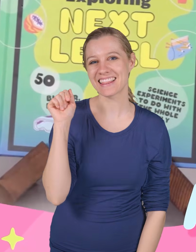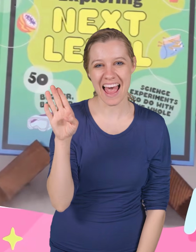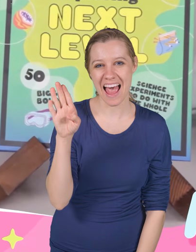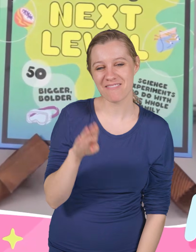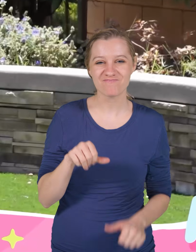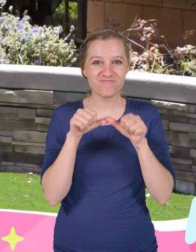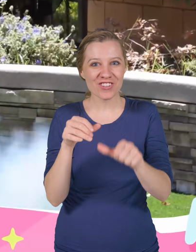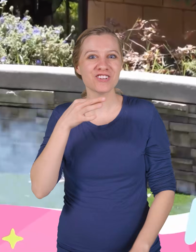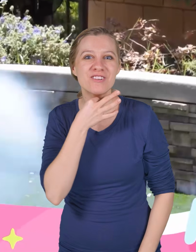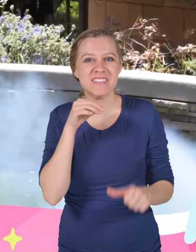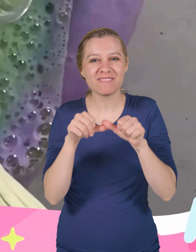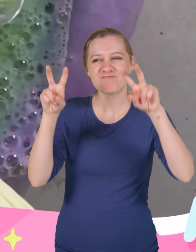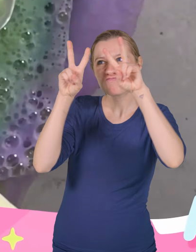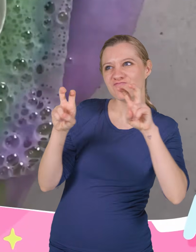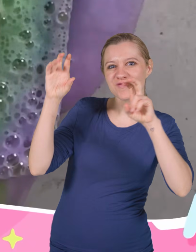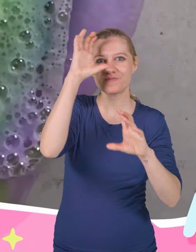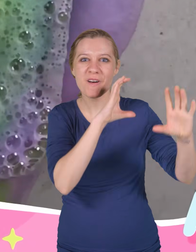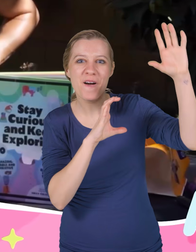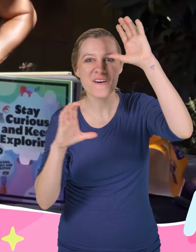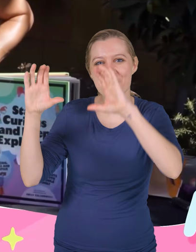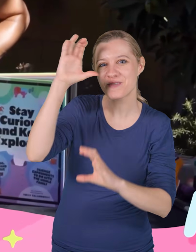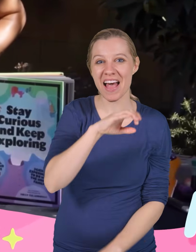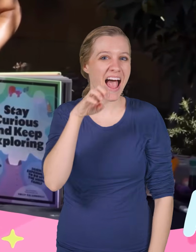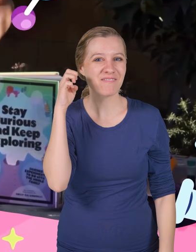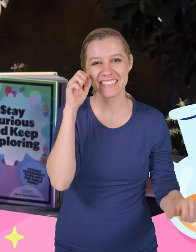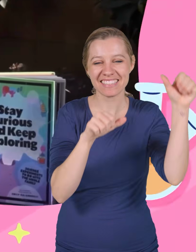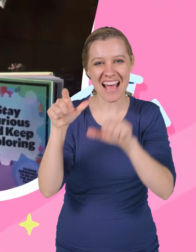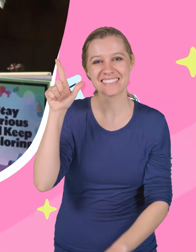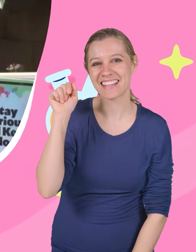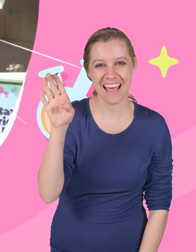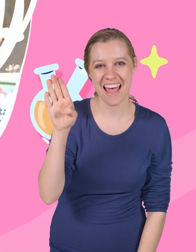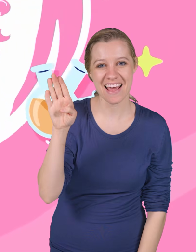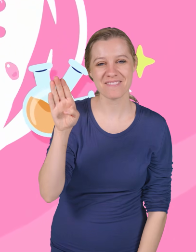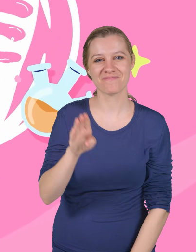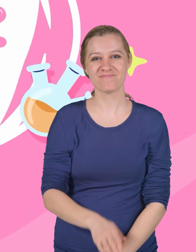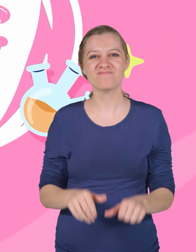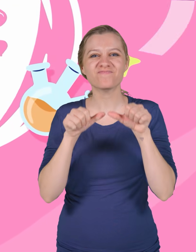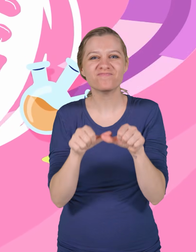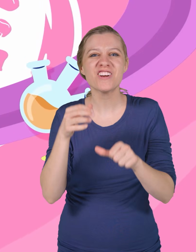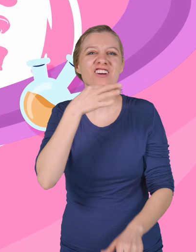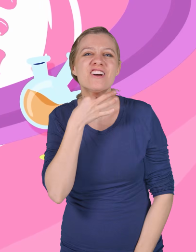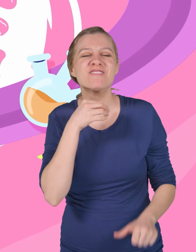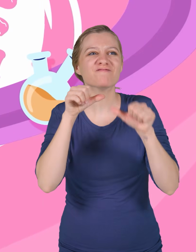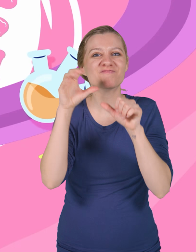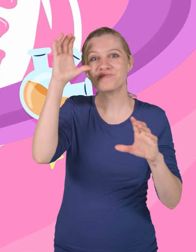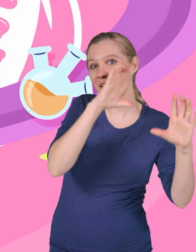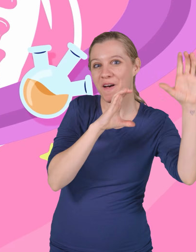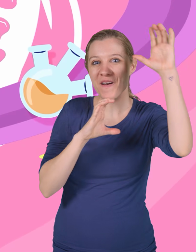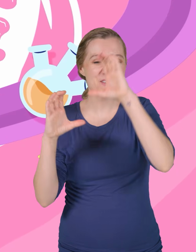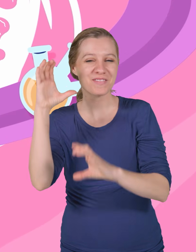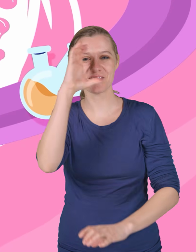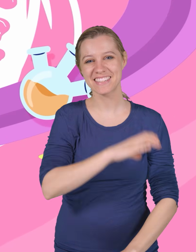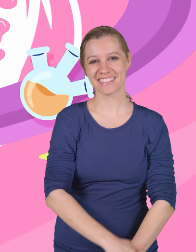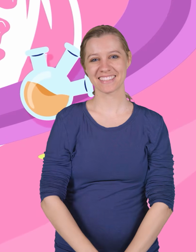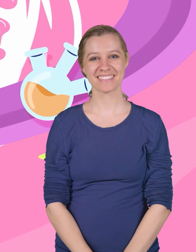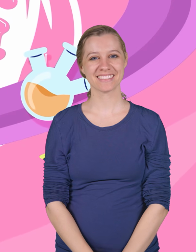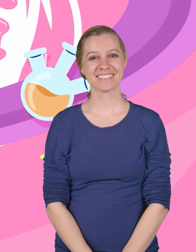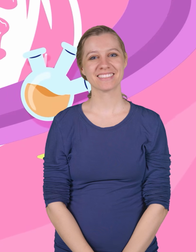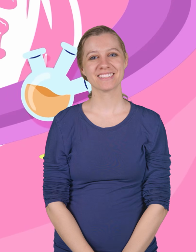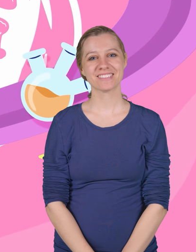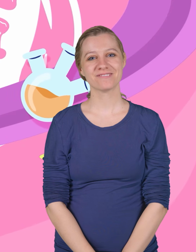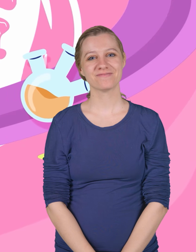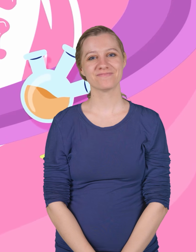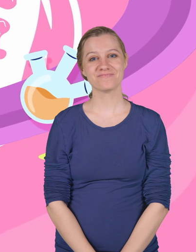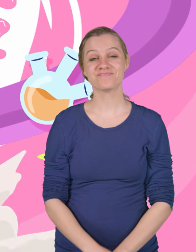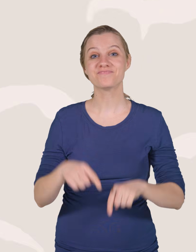Emily's Science Lab, stay curious and keep exploring. Emily's Science Lab, stay curious and keep